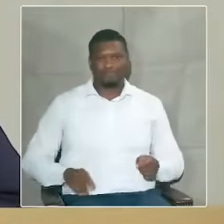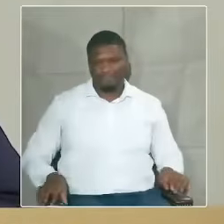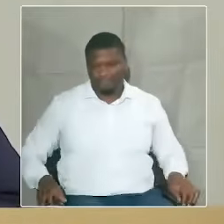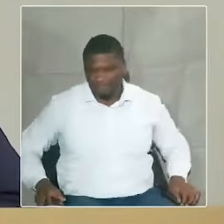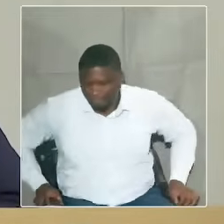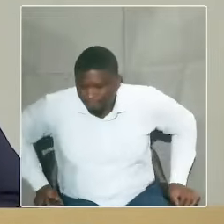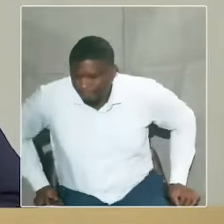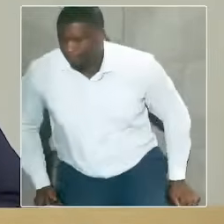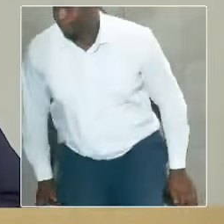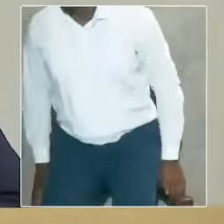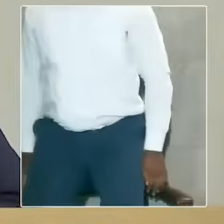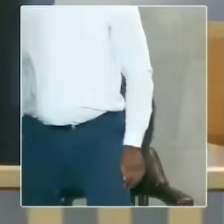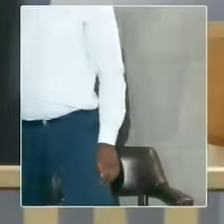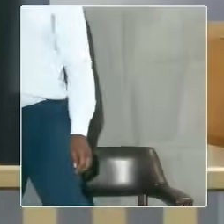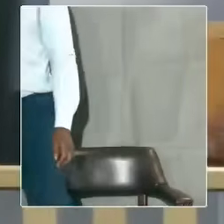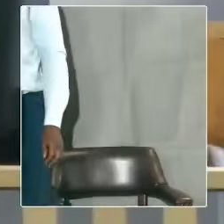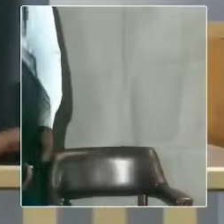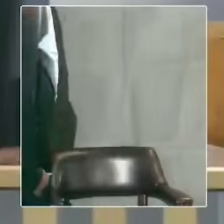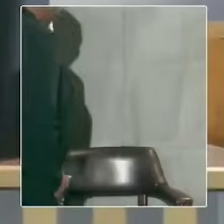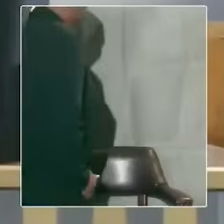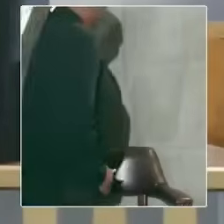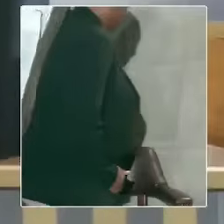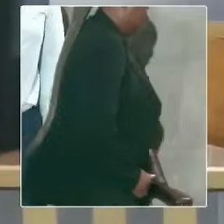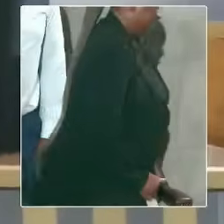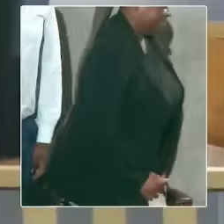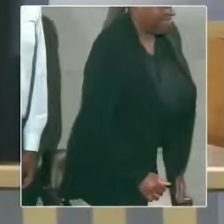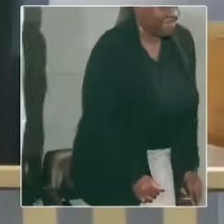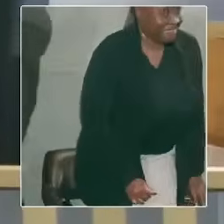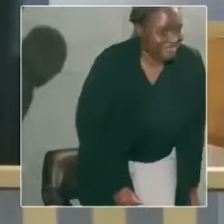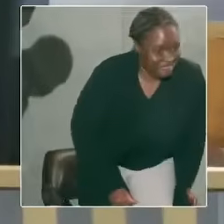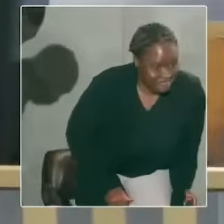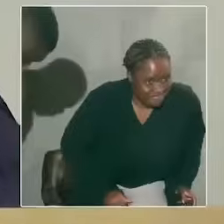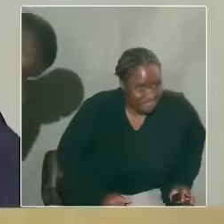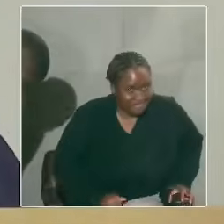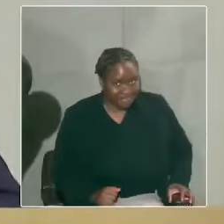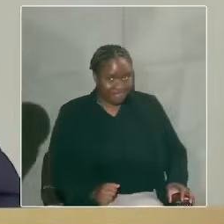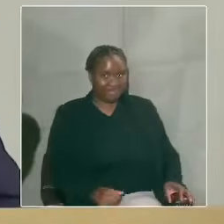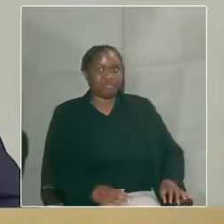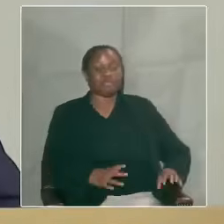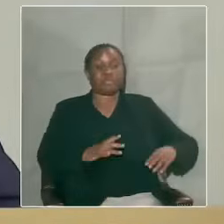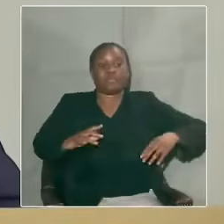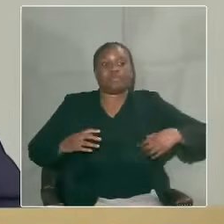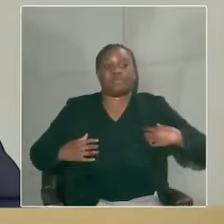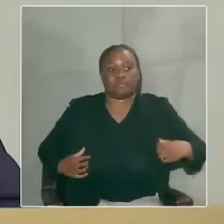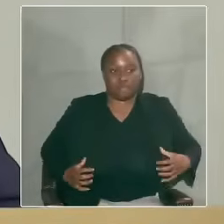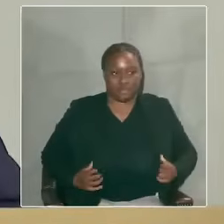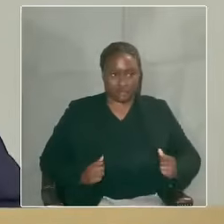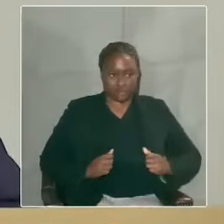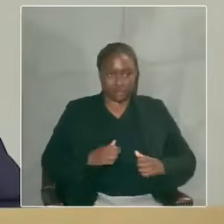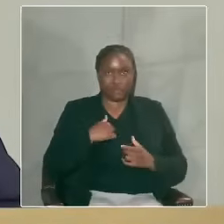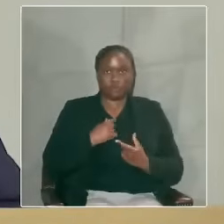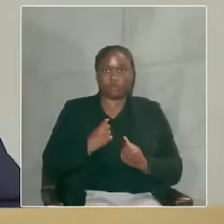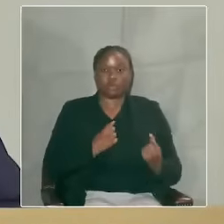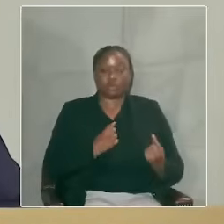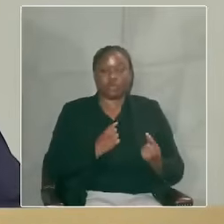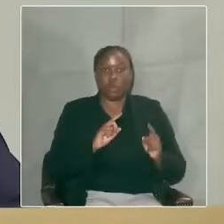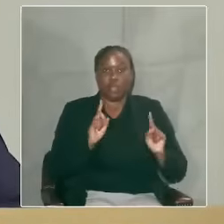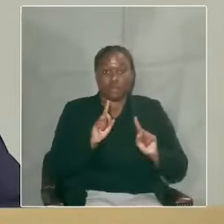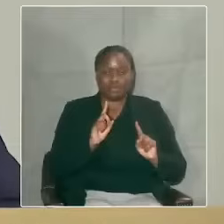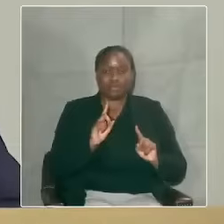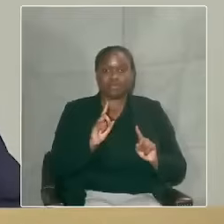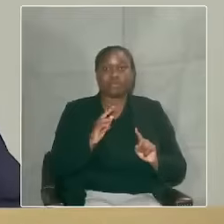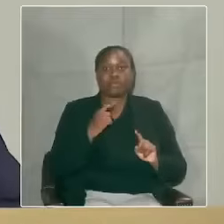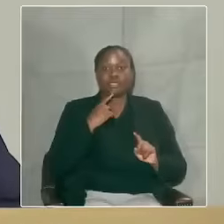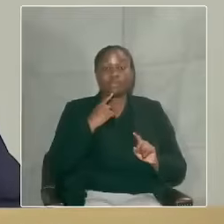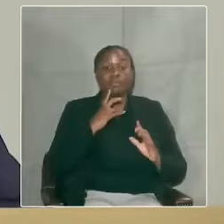correct. Thank you. So what I did was to propose that if we disband, this is the